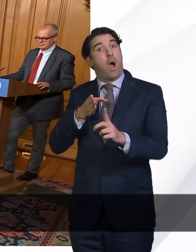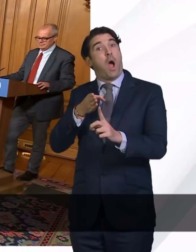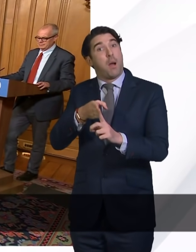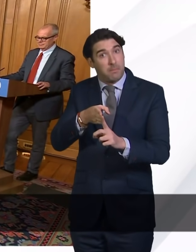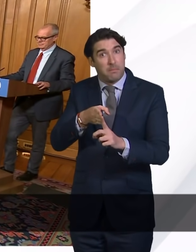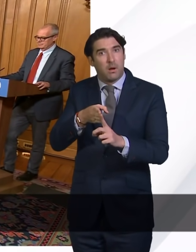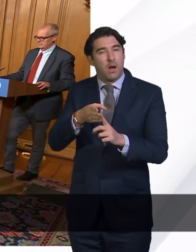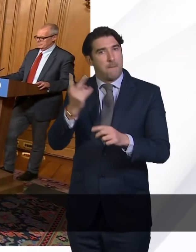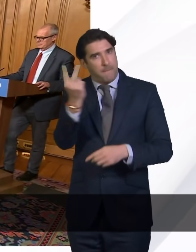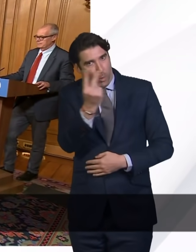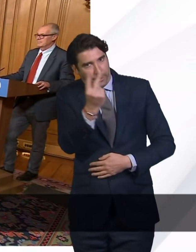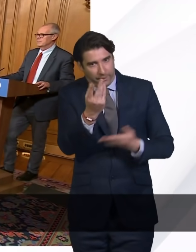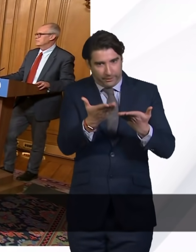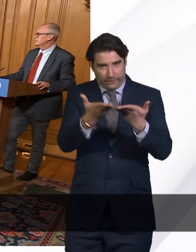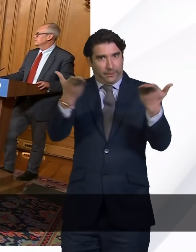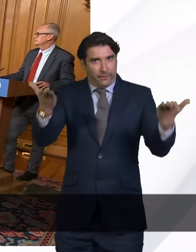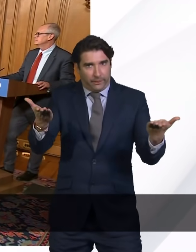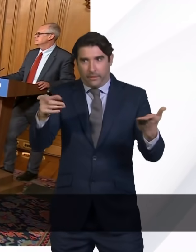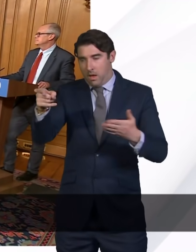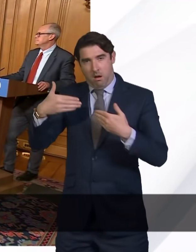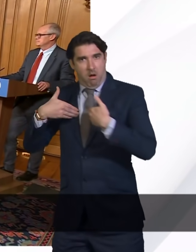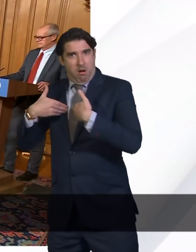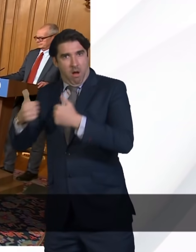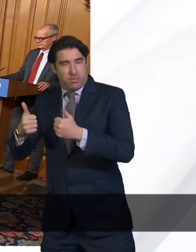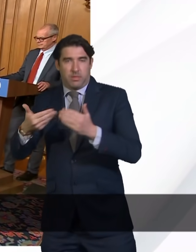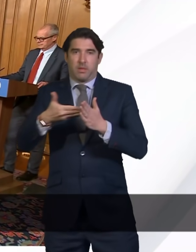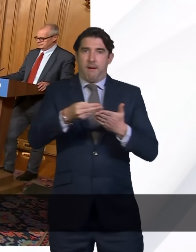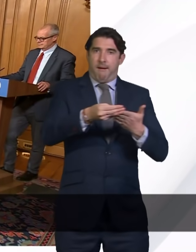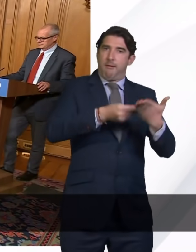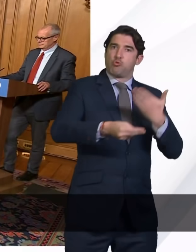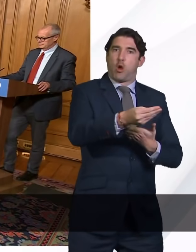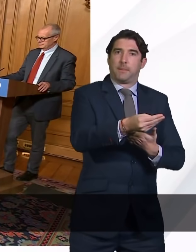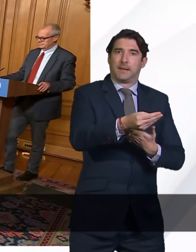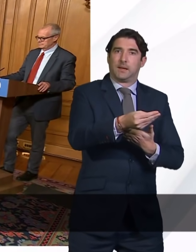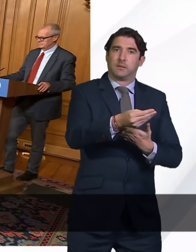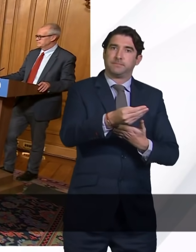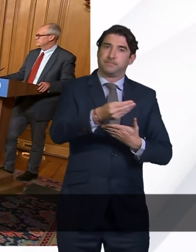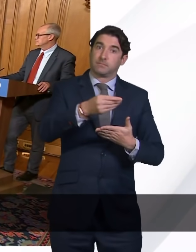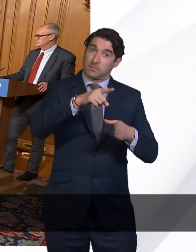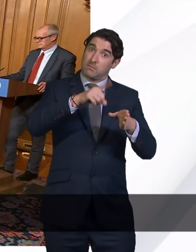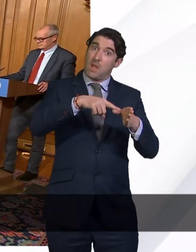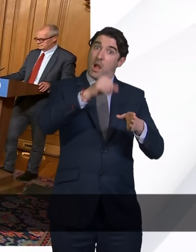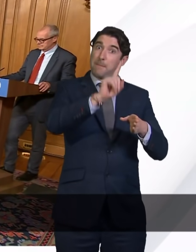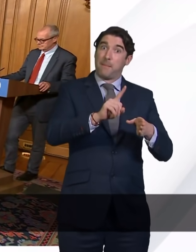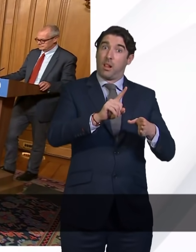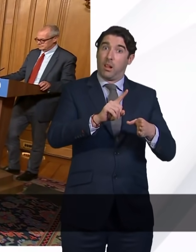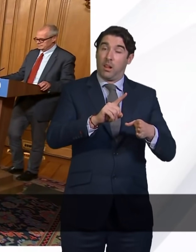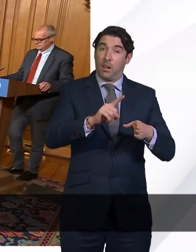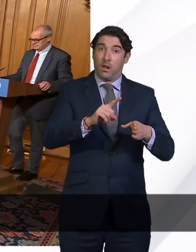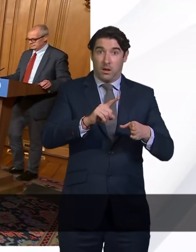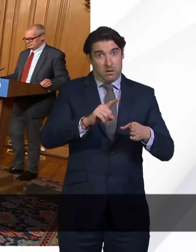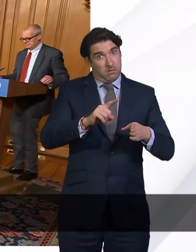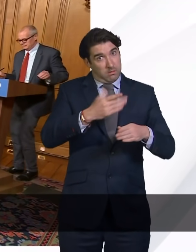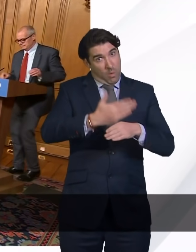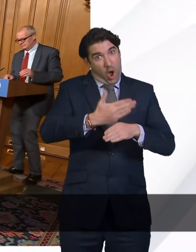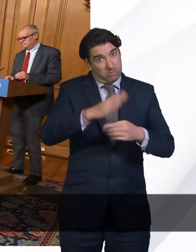the economy open, the vast bulk of the economy open, and keeping young people in education. Those have got to be absolutely